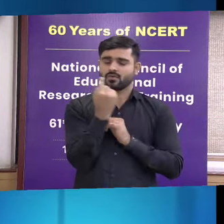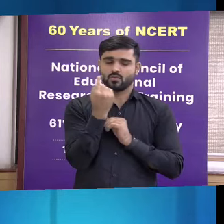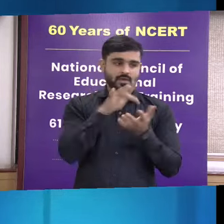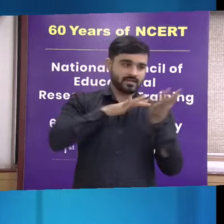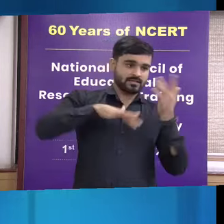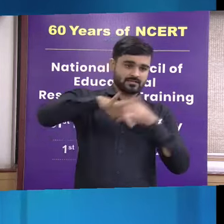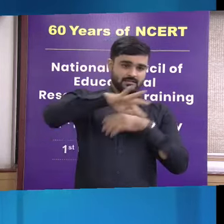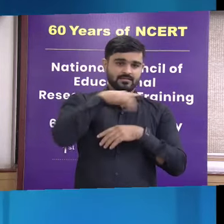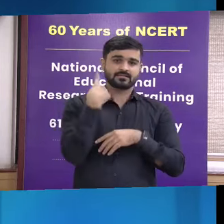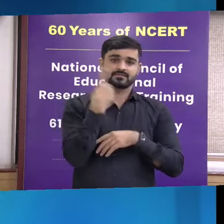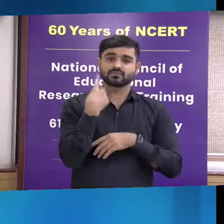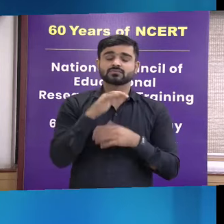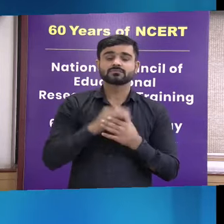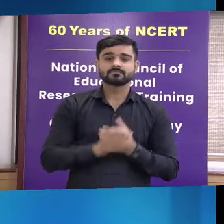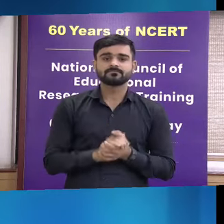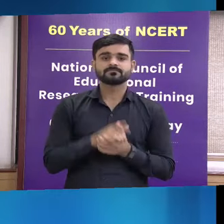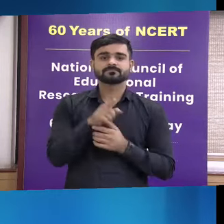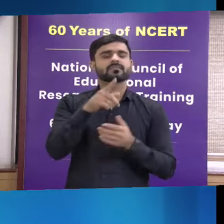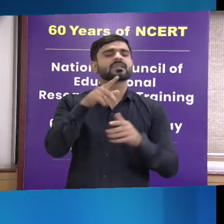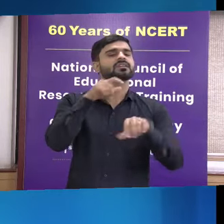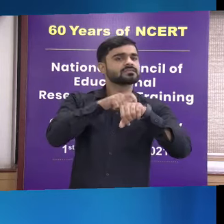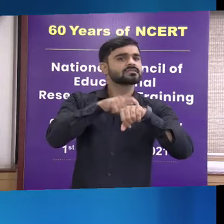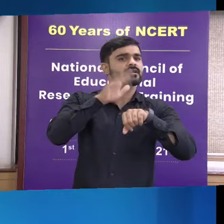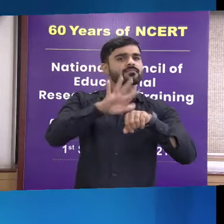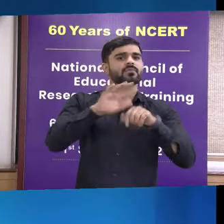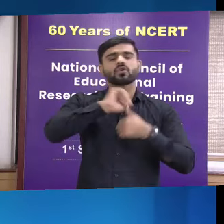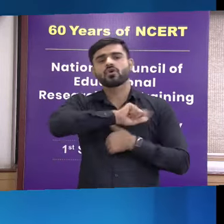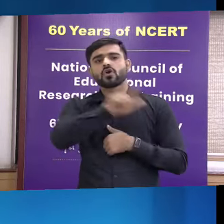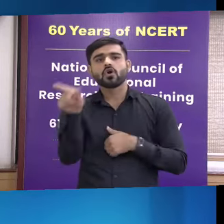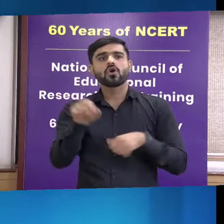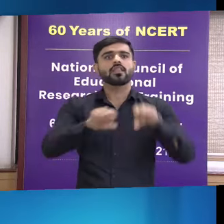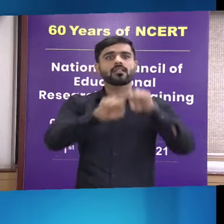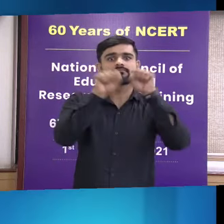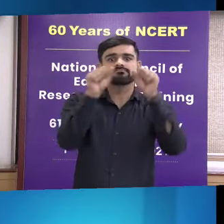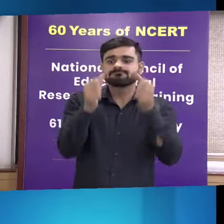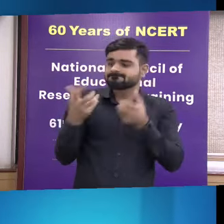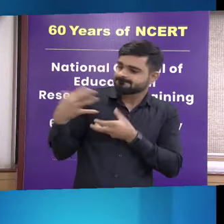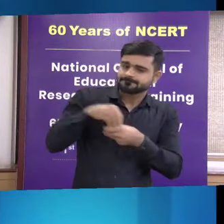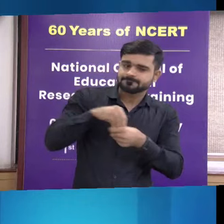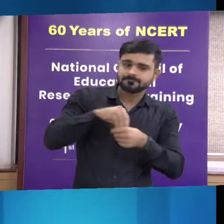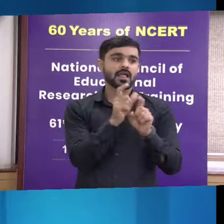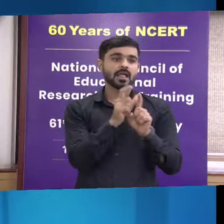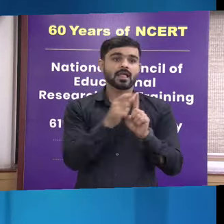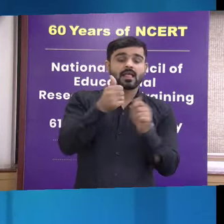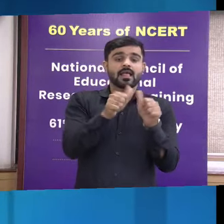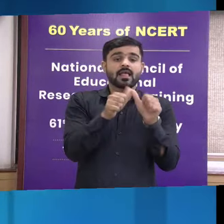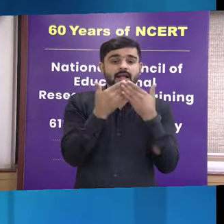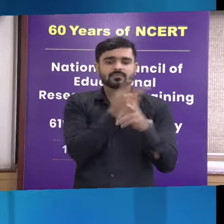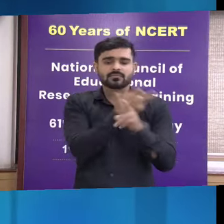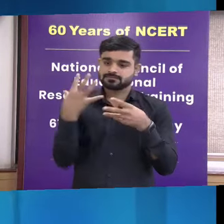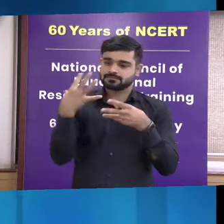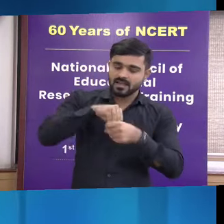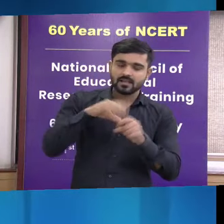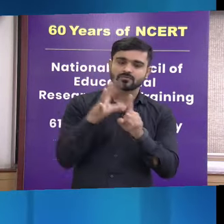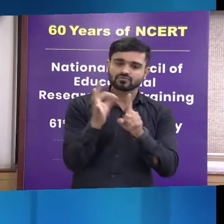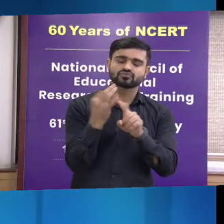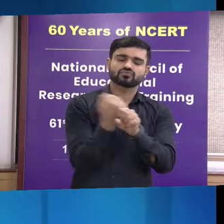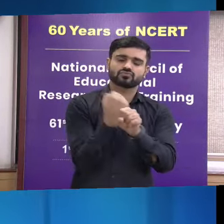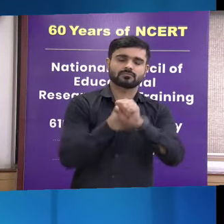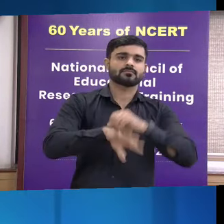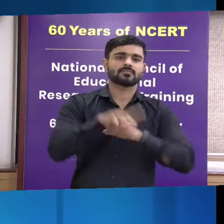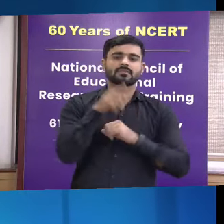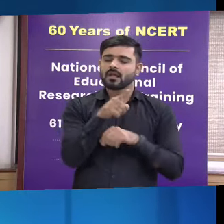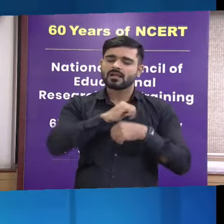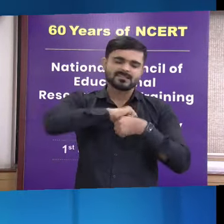where this is the time when everybody should come together and work on this, because this is the most